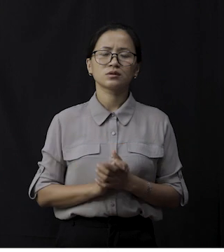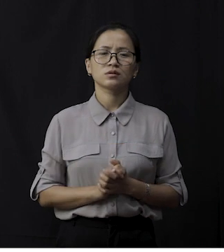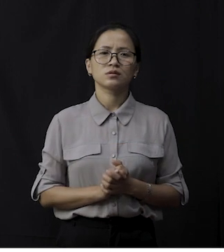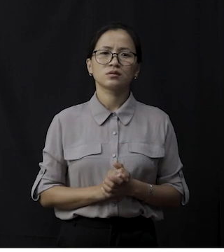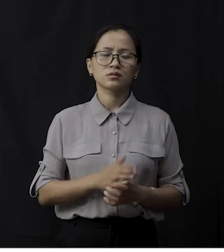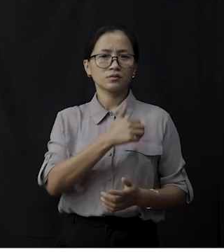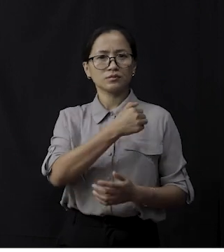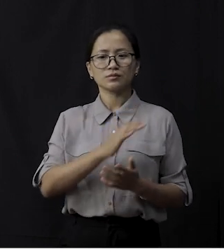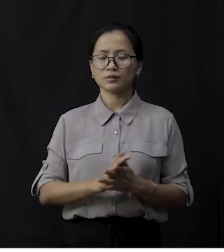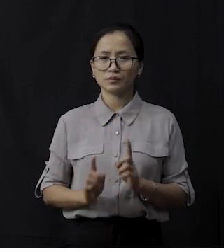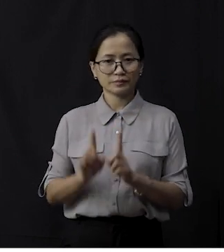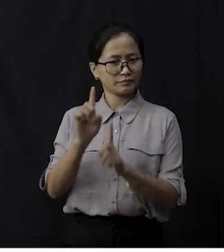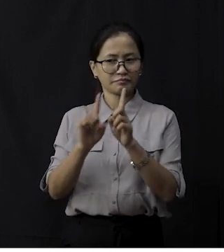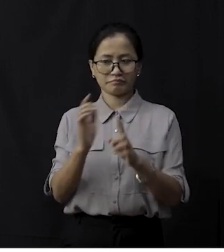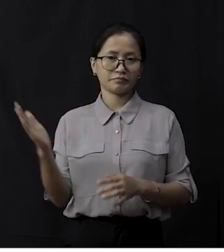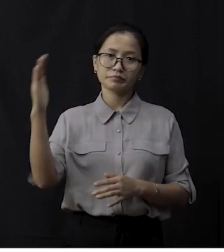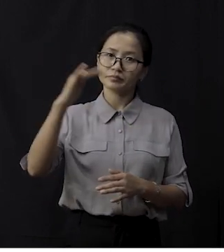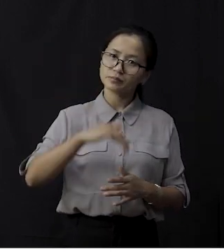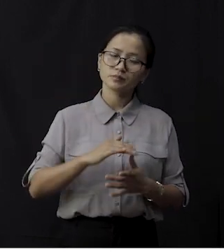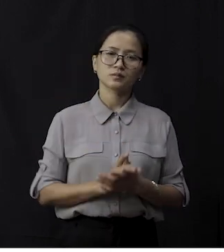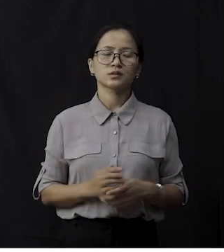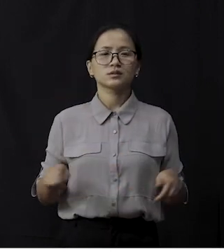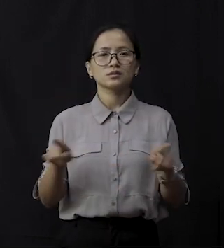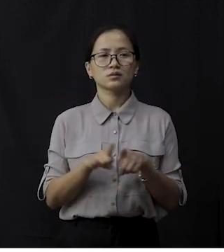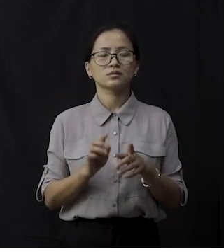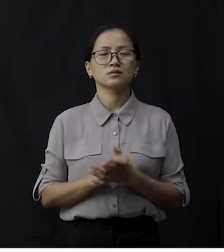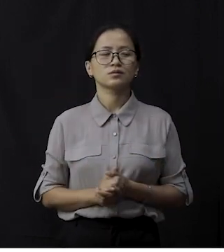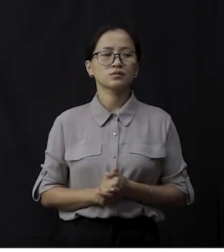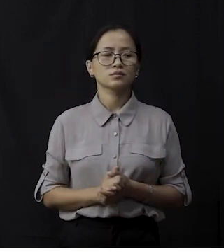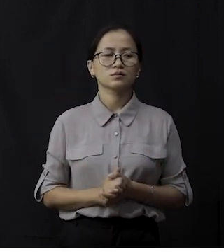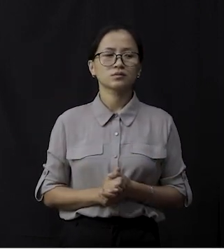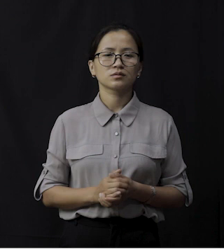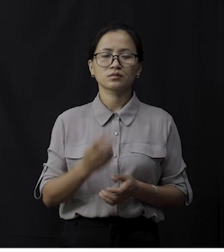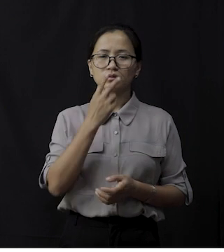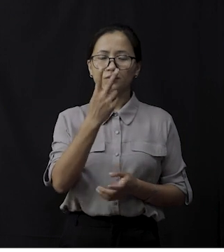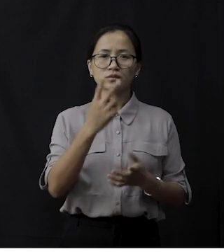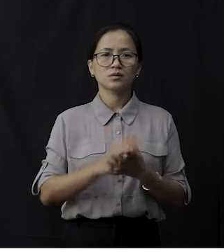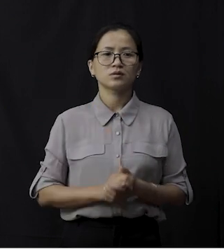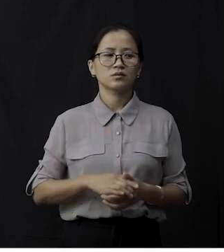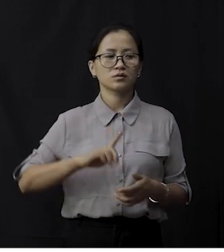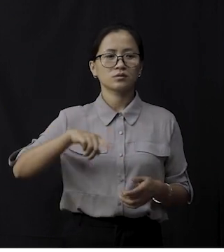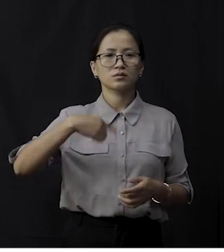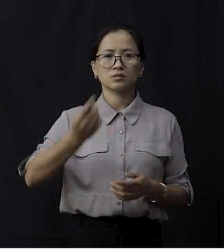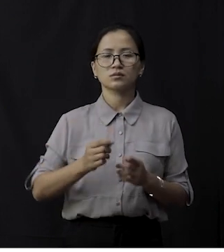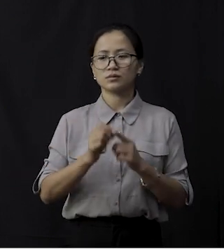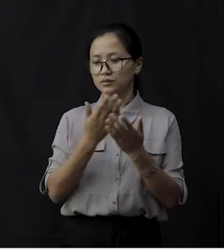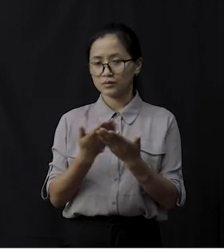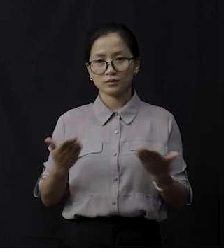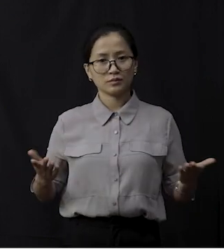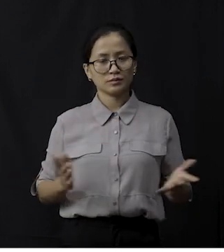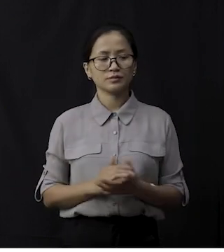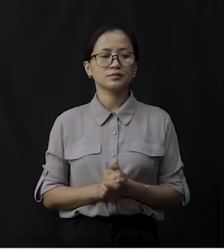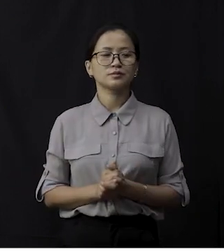perfumes also come from plants. And let's see, Another one product from